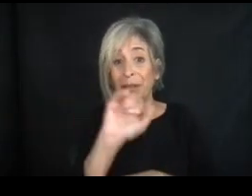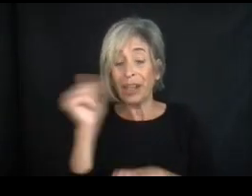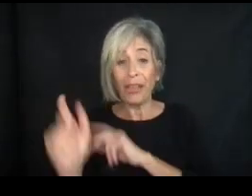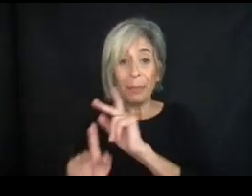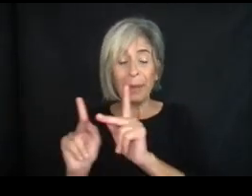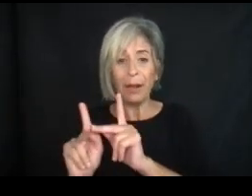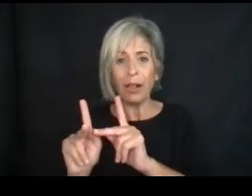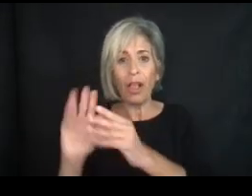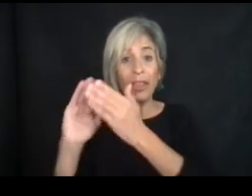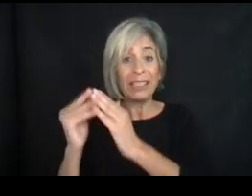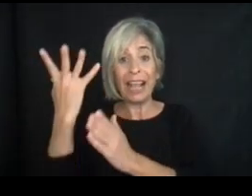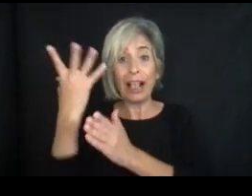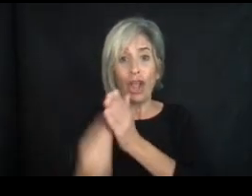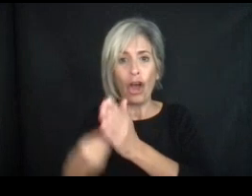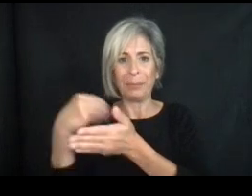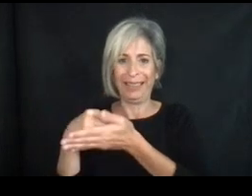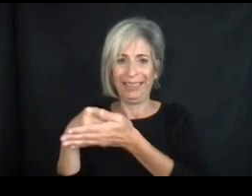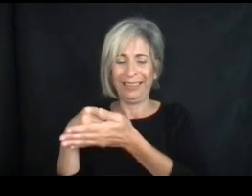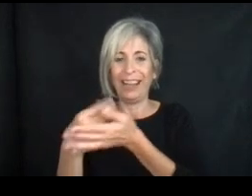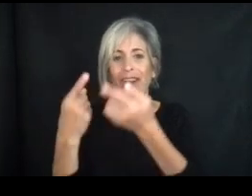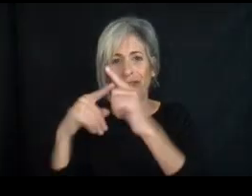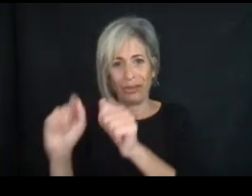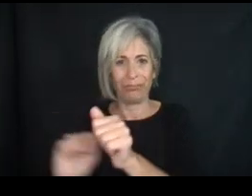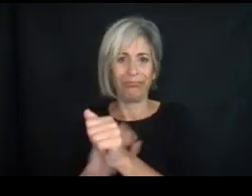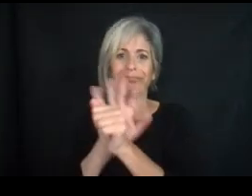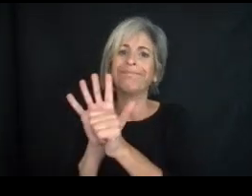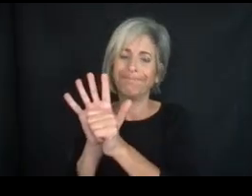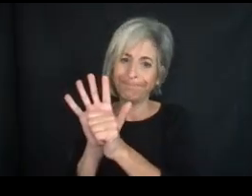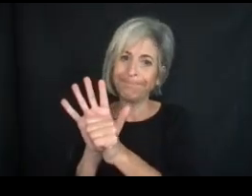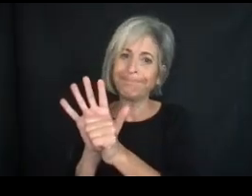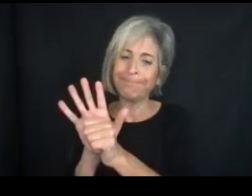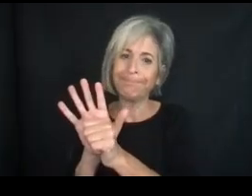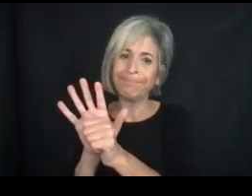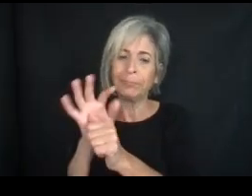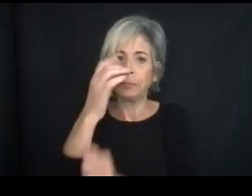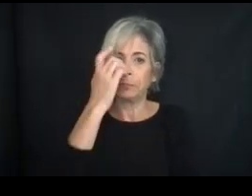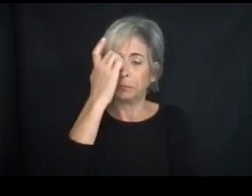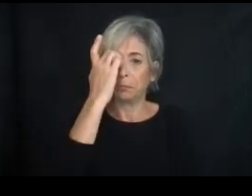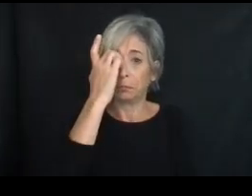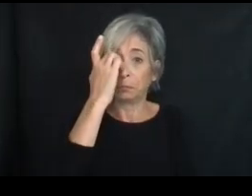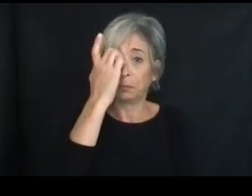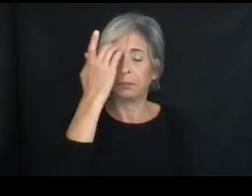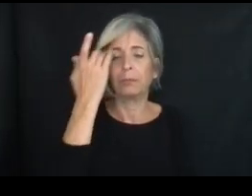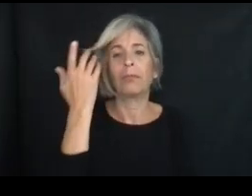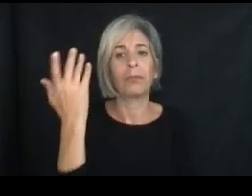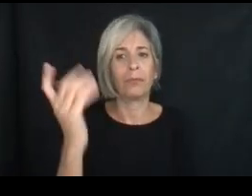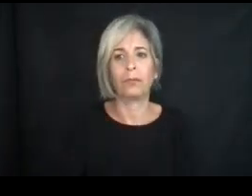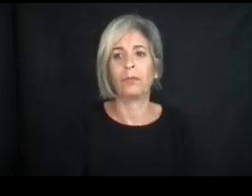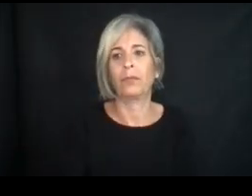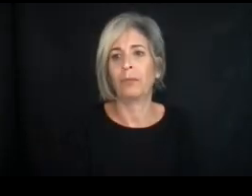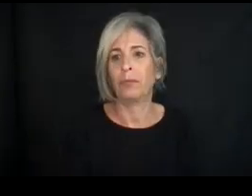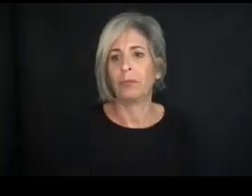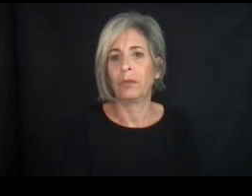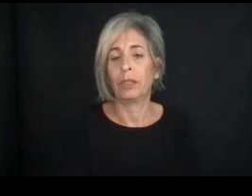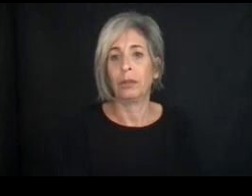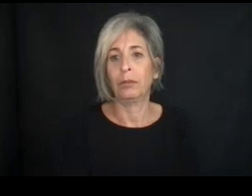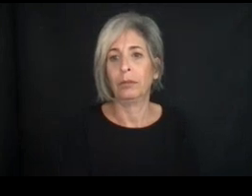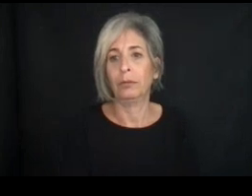lost revenues during the COVID-19 public health emergency. So in order to